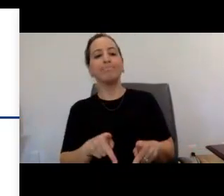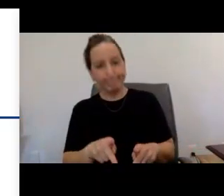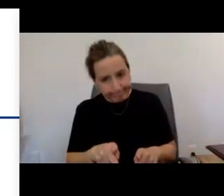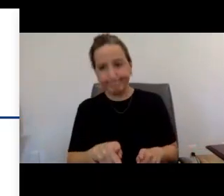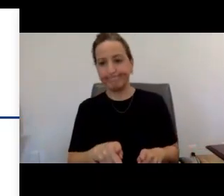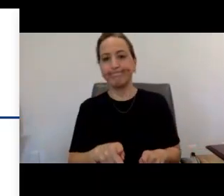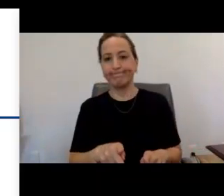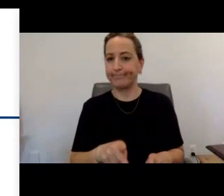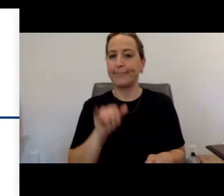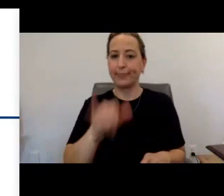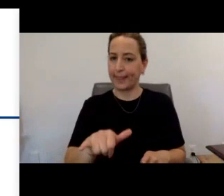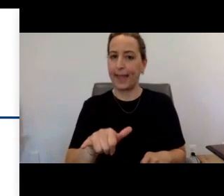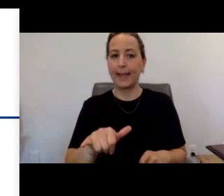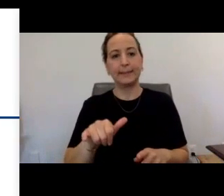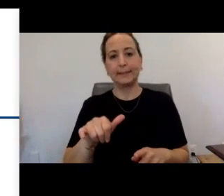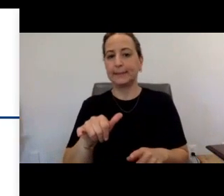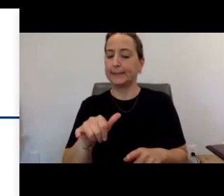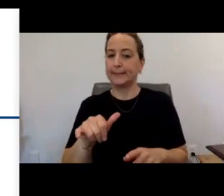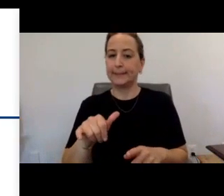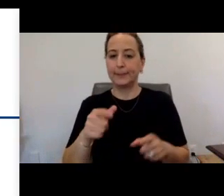steering on the basis of